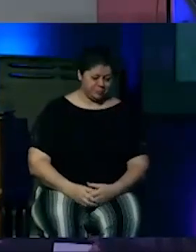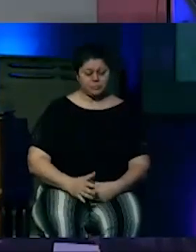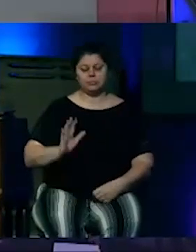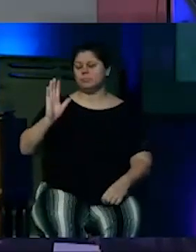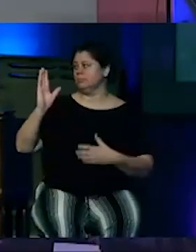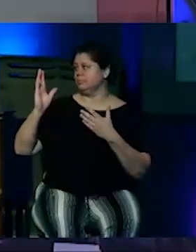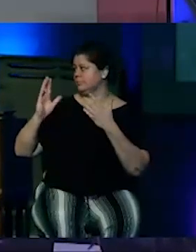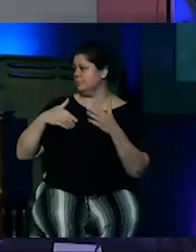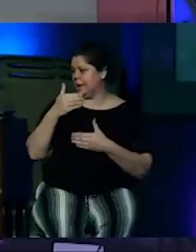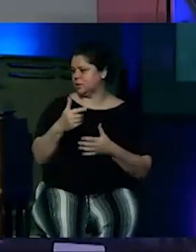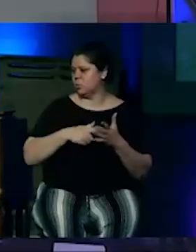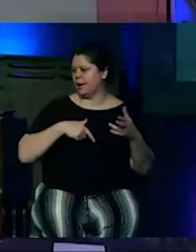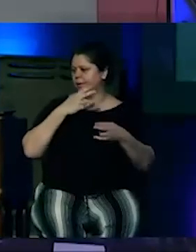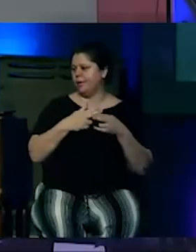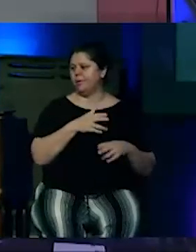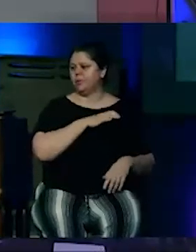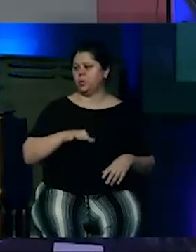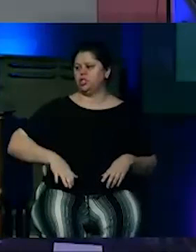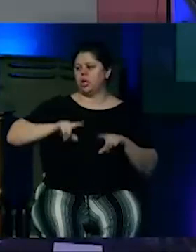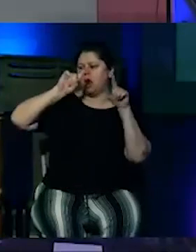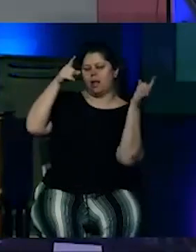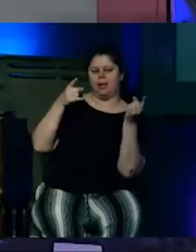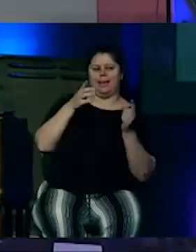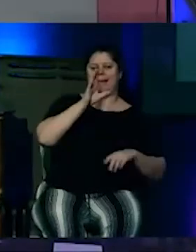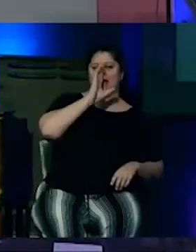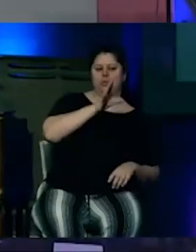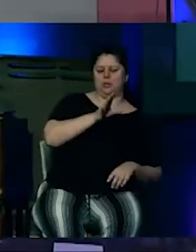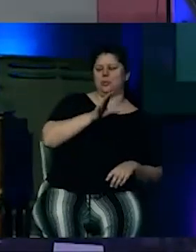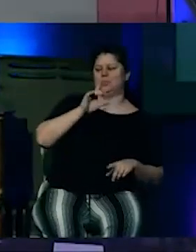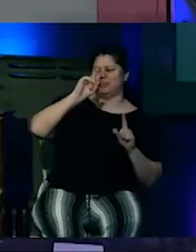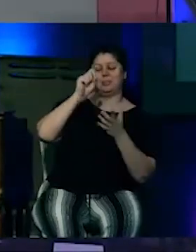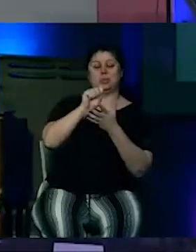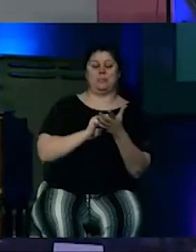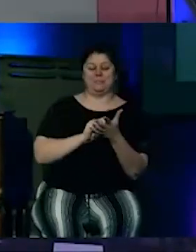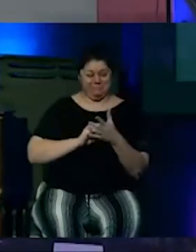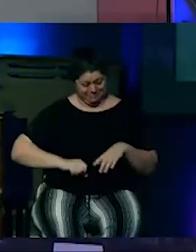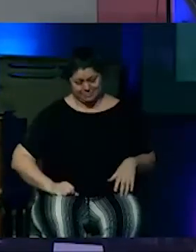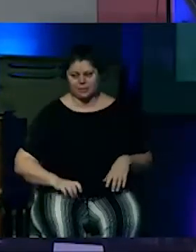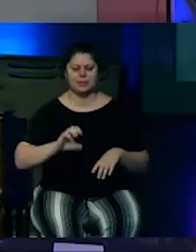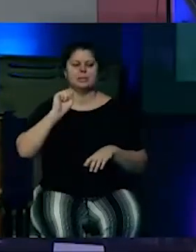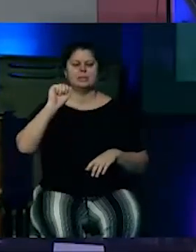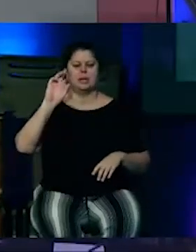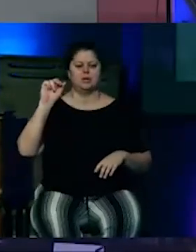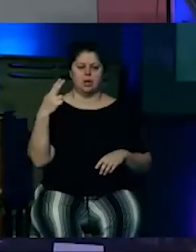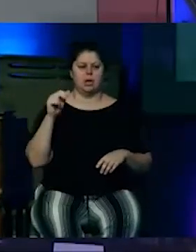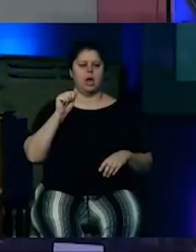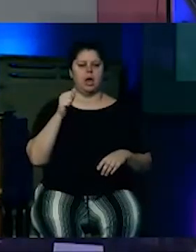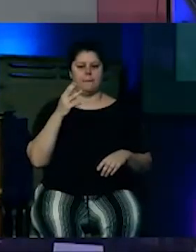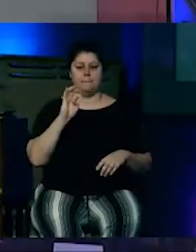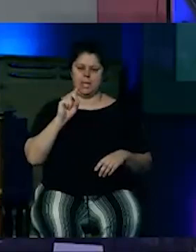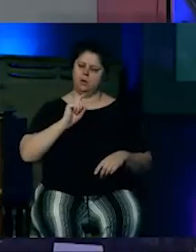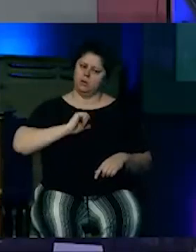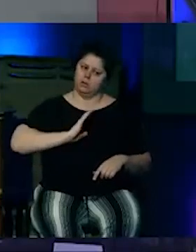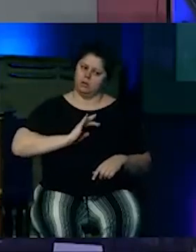this next thing is what I call the Christian parentheses heterosexual script. So Sarah Ahmed, I think she's a really cool queer